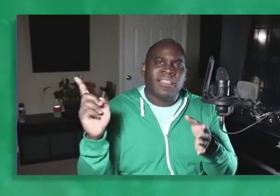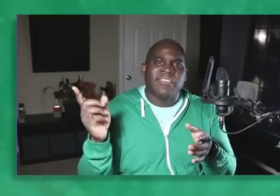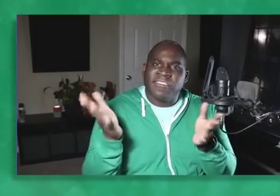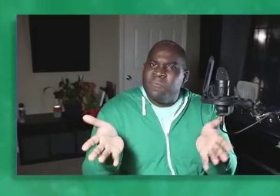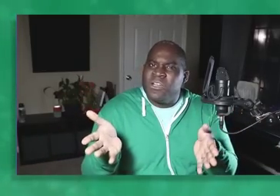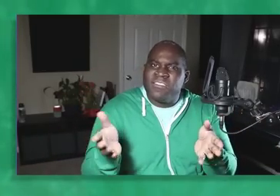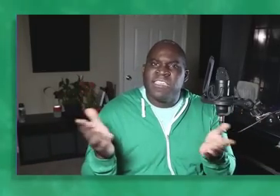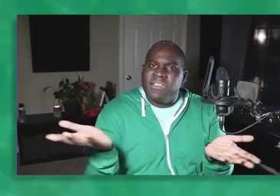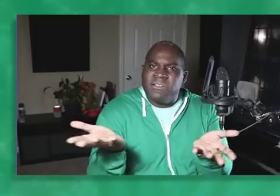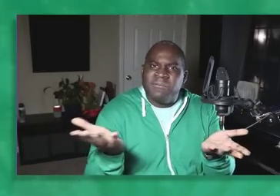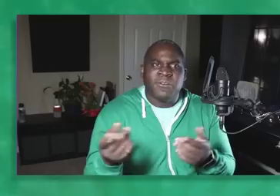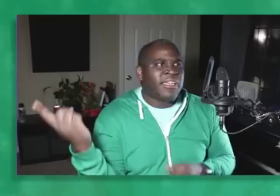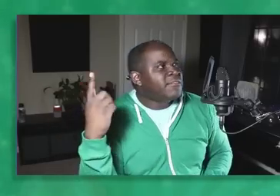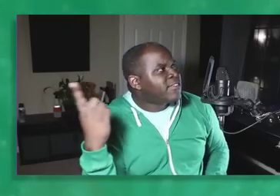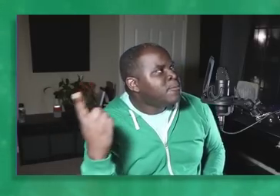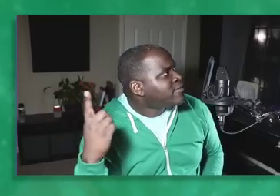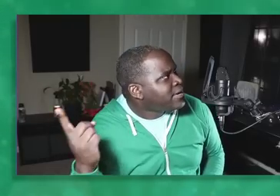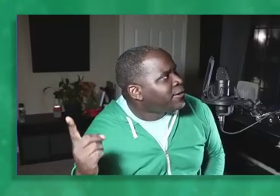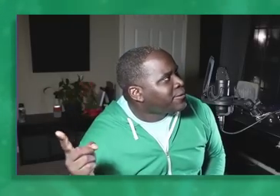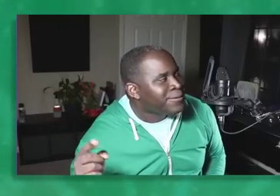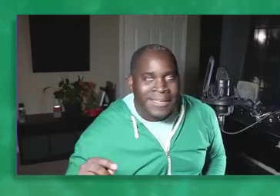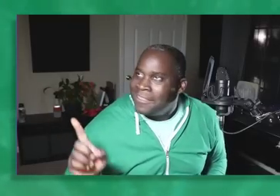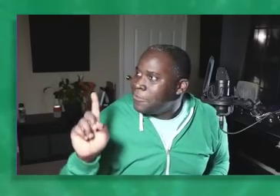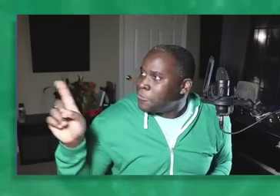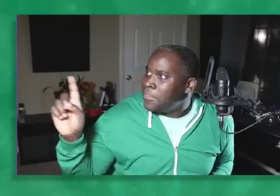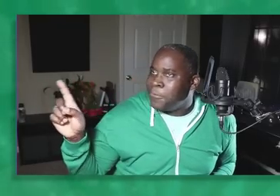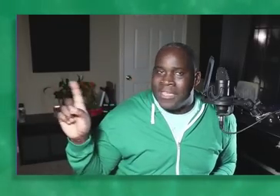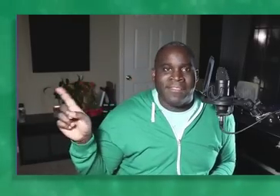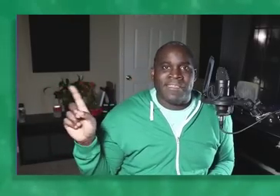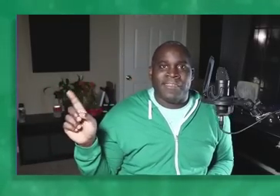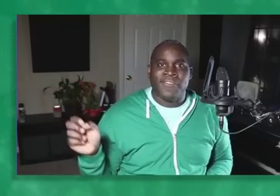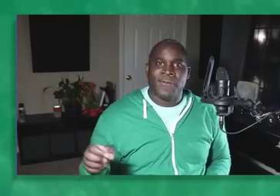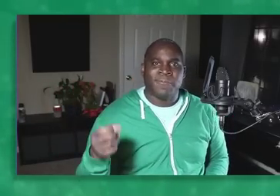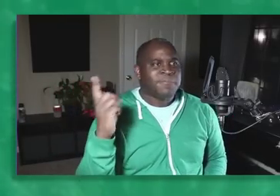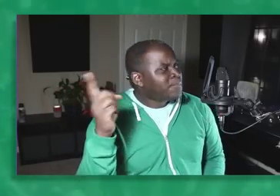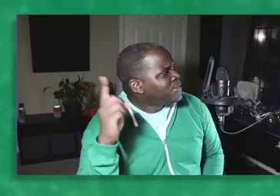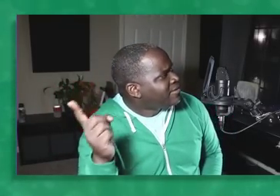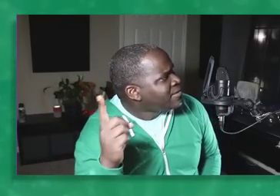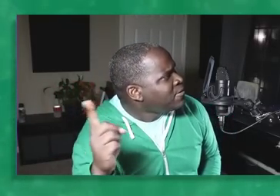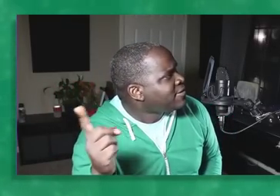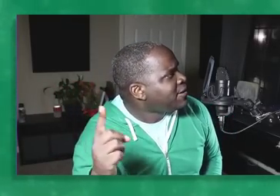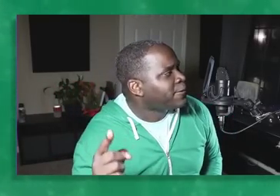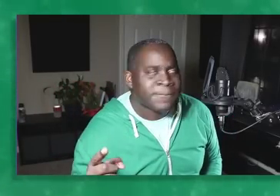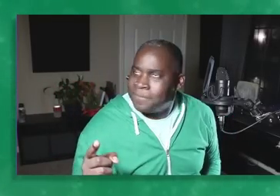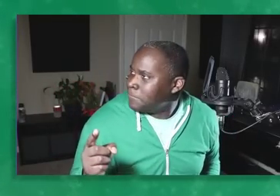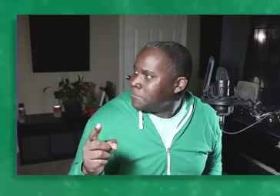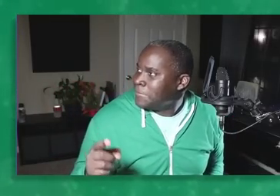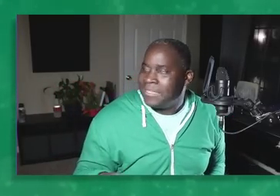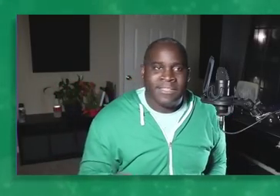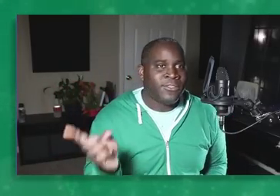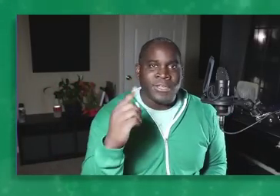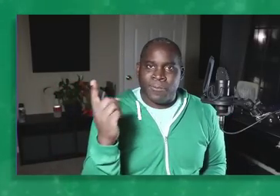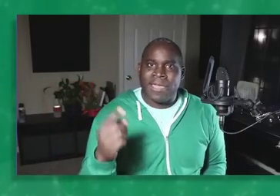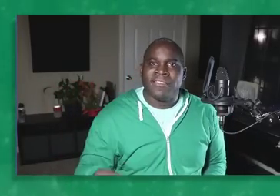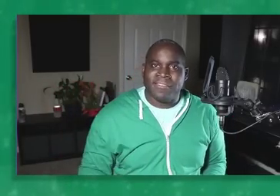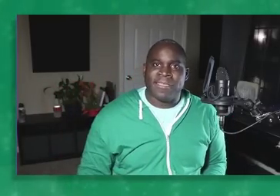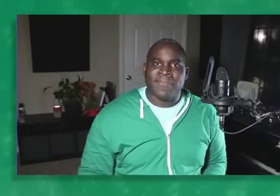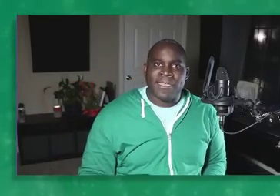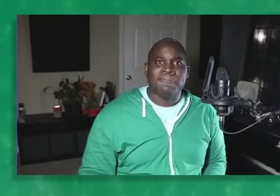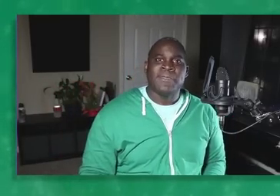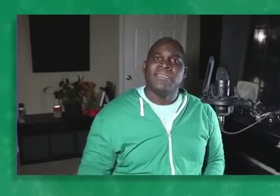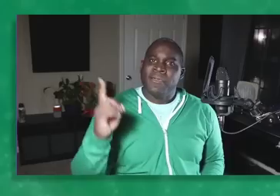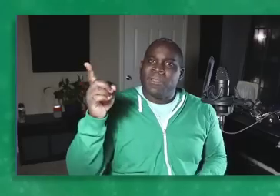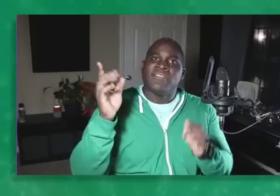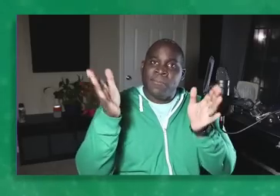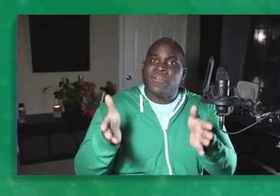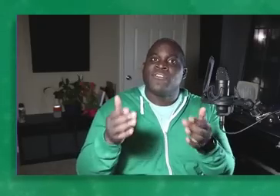someone, like someone's here, or like someone's here, there's another way you can say it too. Someone's here, looking around at the same